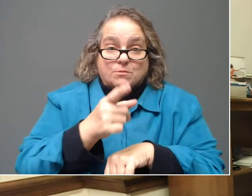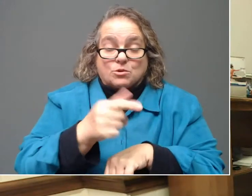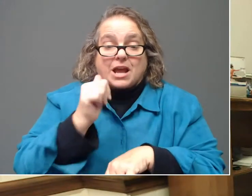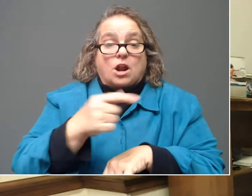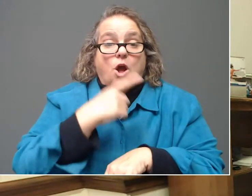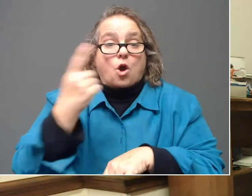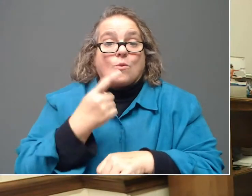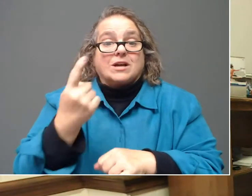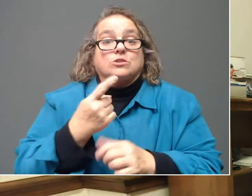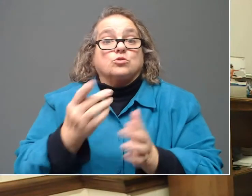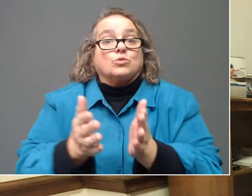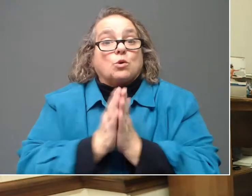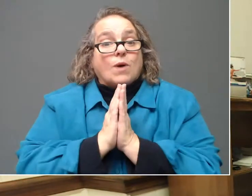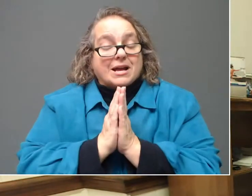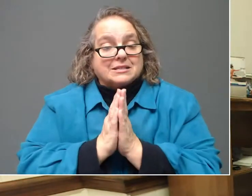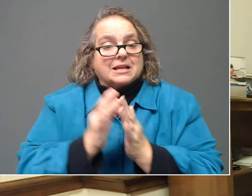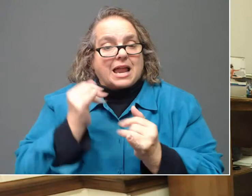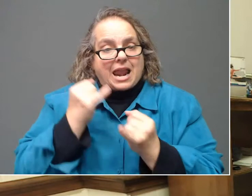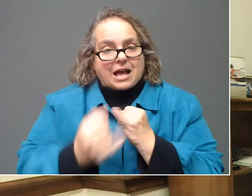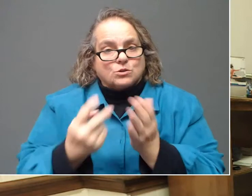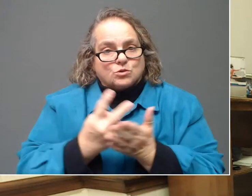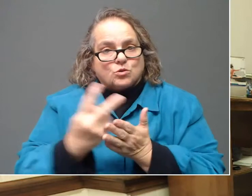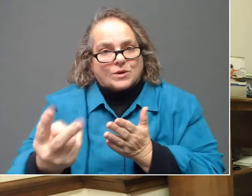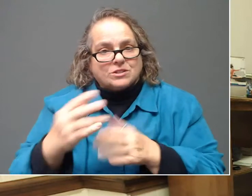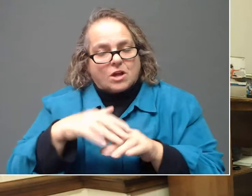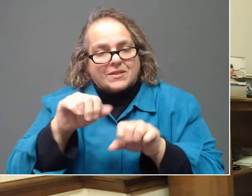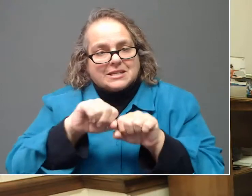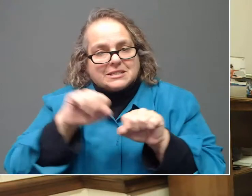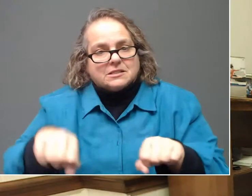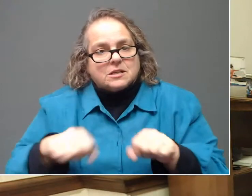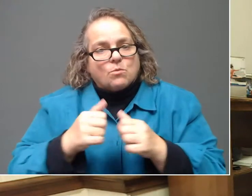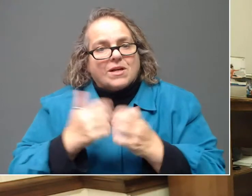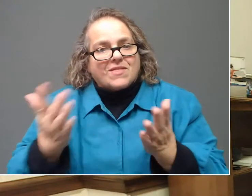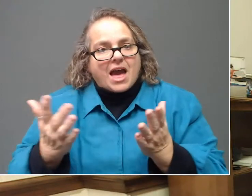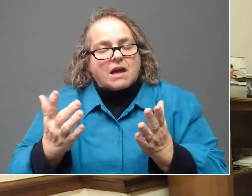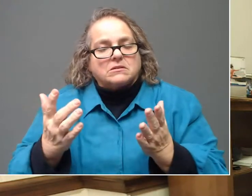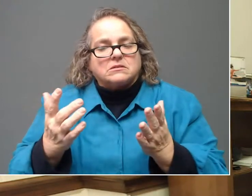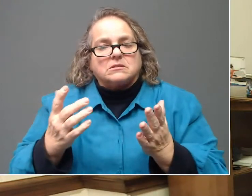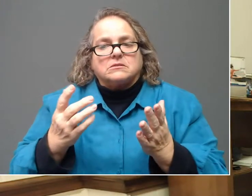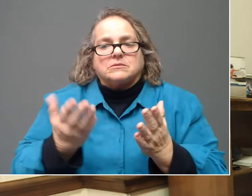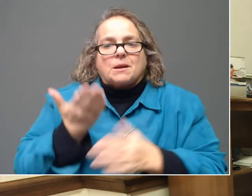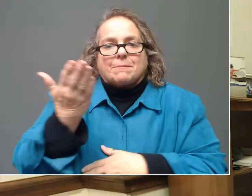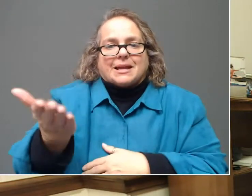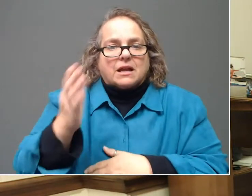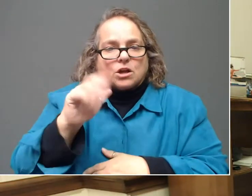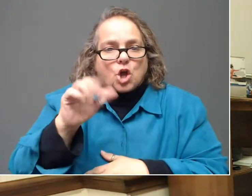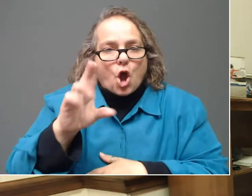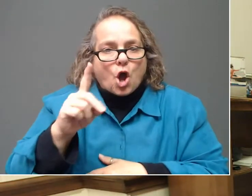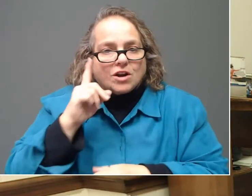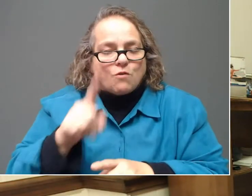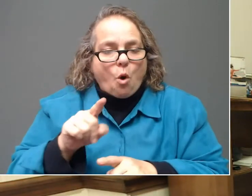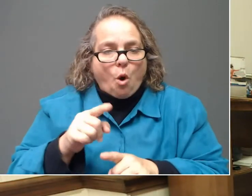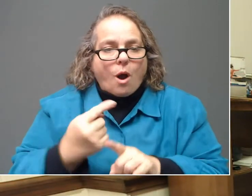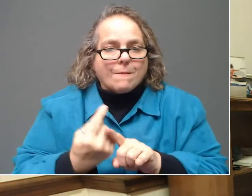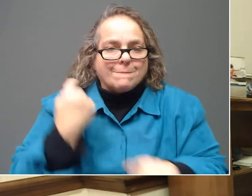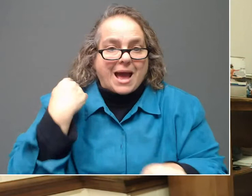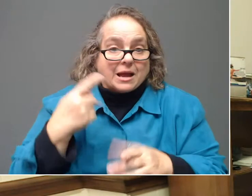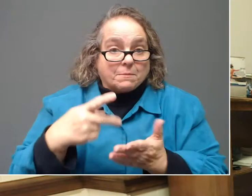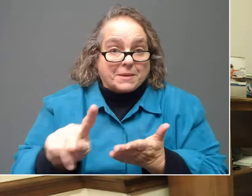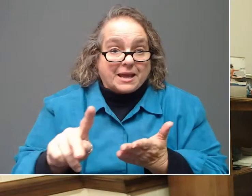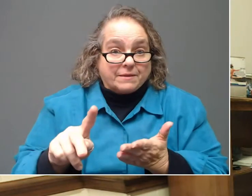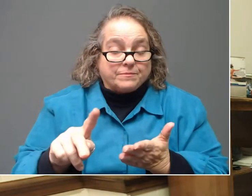2 weeks on the system without having to submit cards for back pay. But our system programmers are